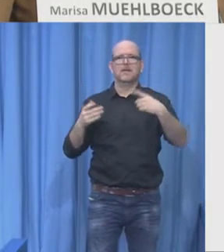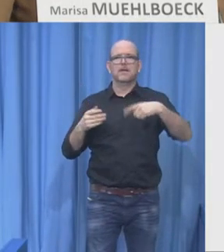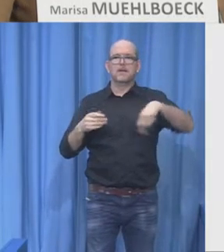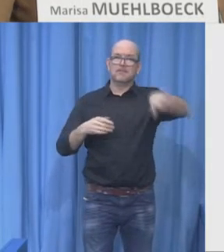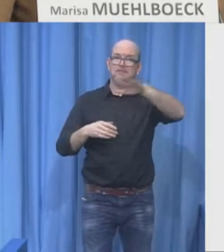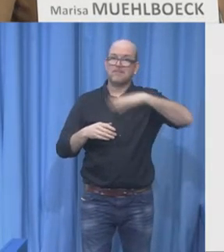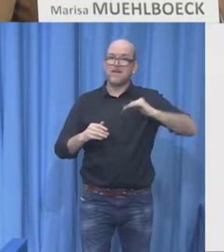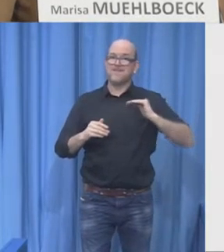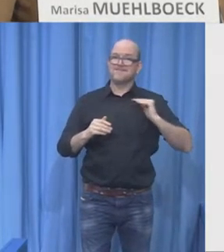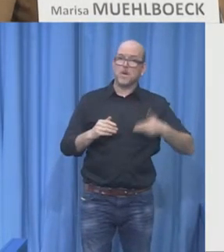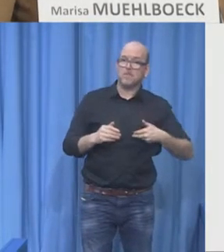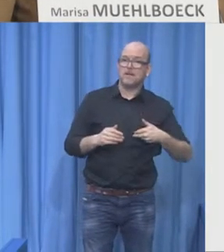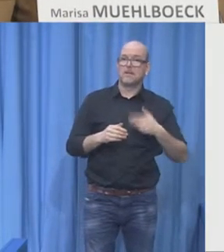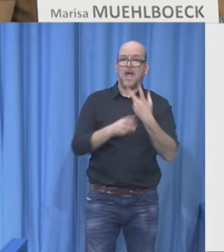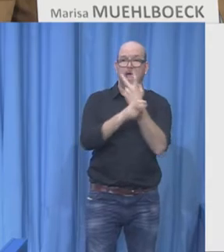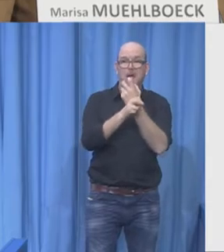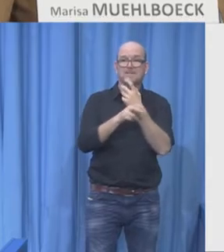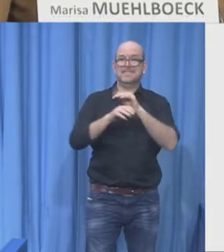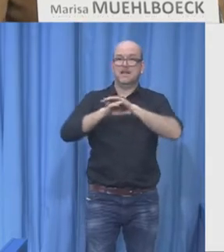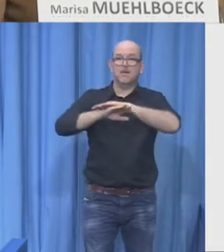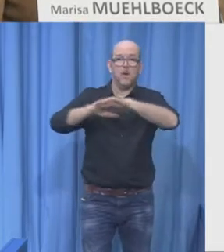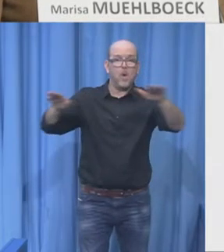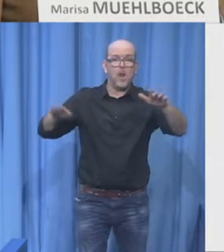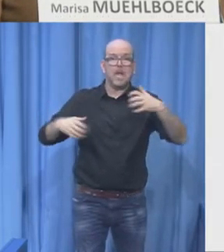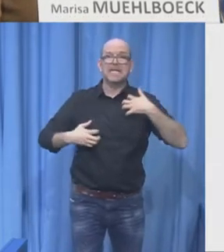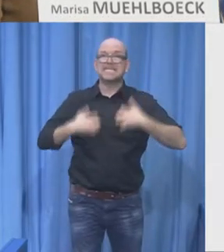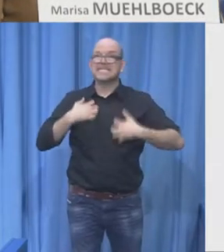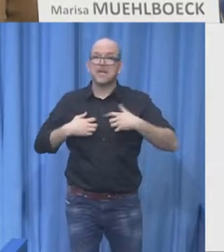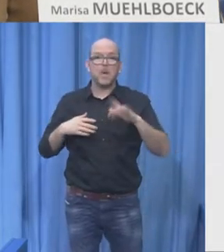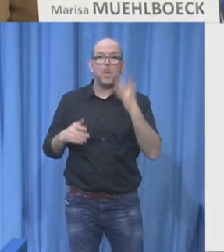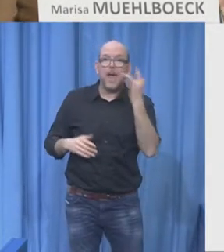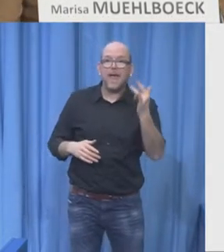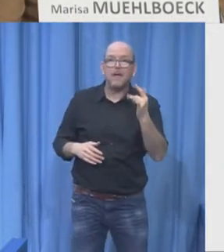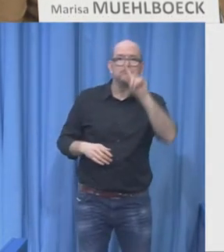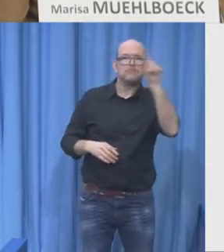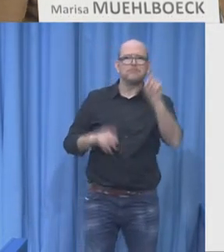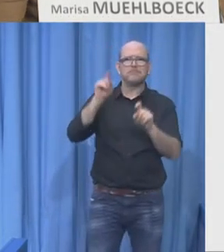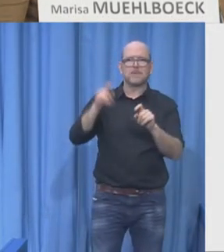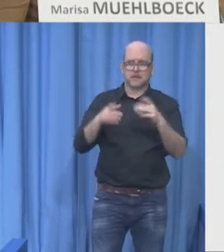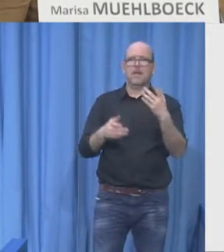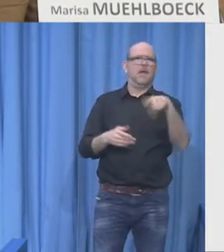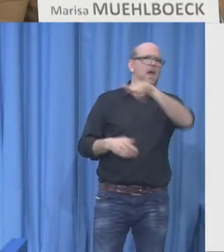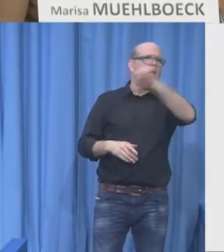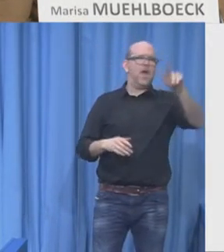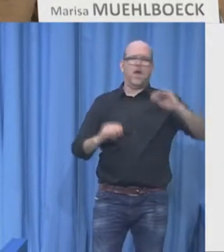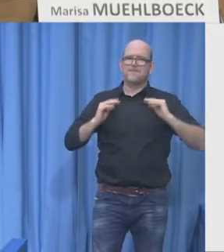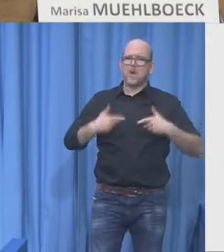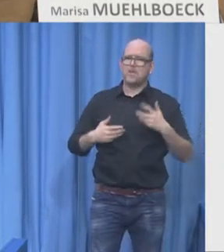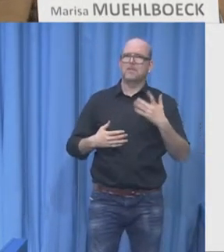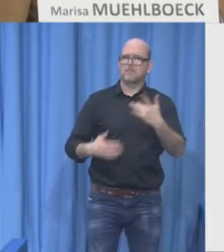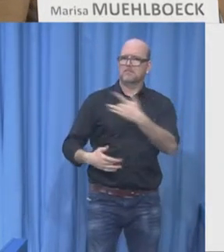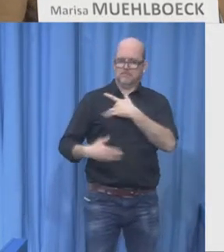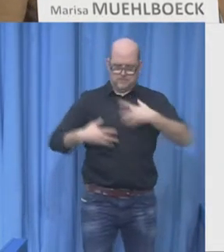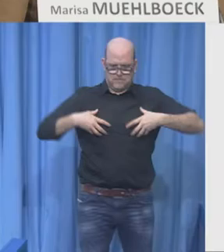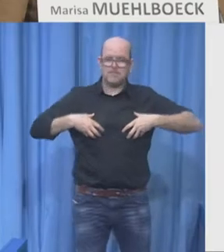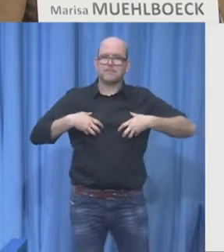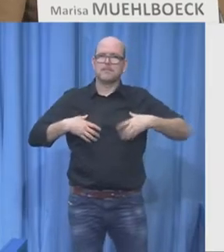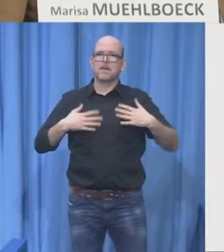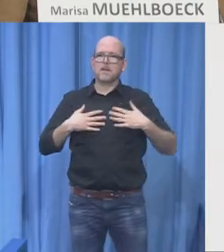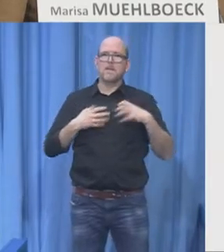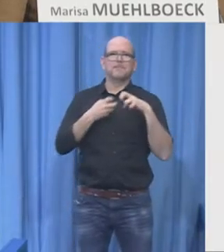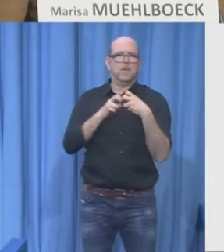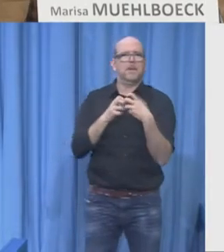interested in discovering hands. And I'd like to conclude with some numbers that are very